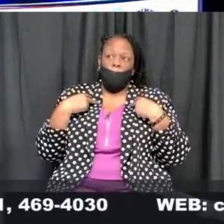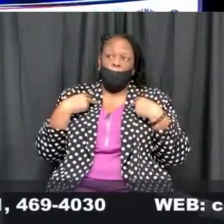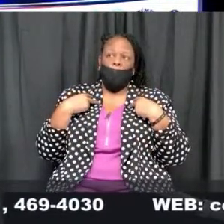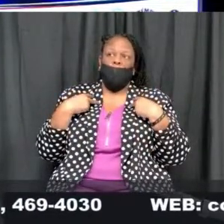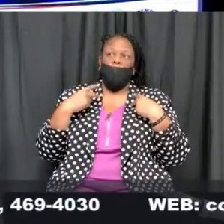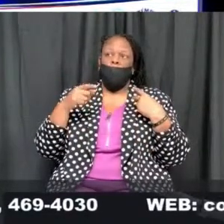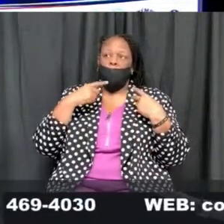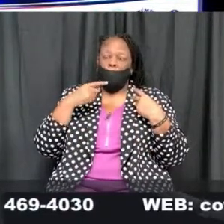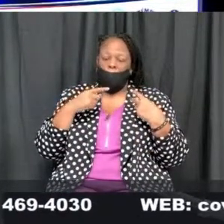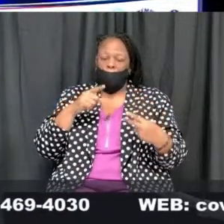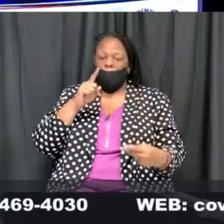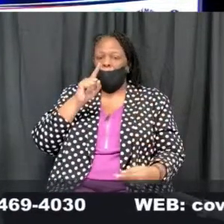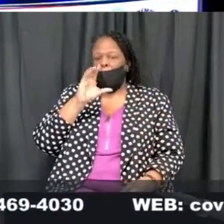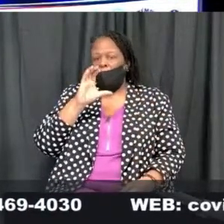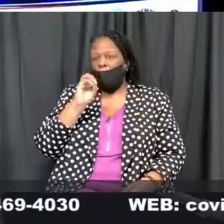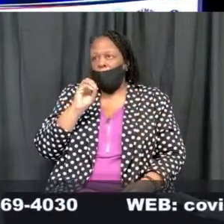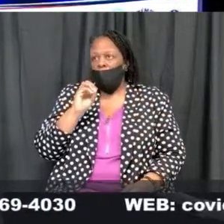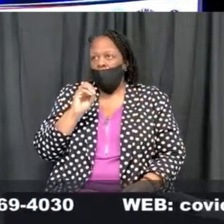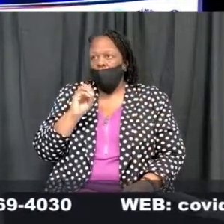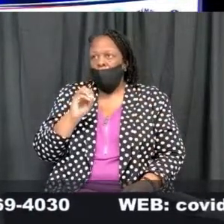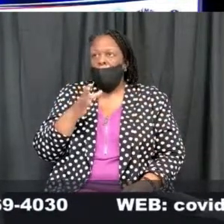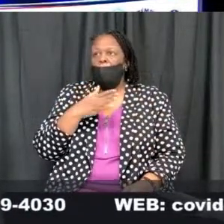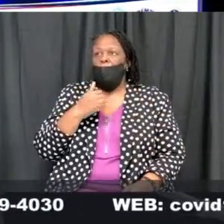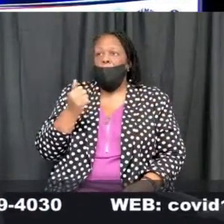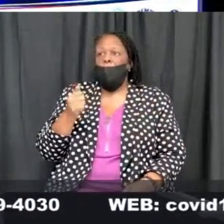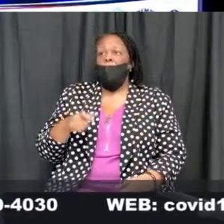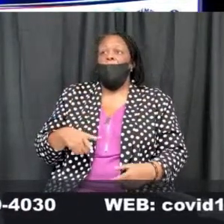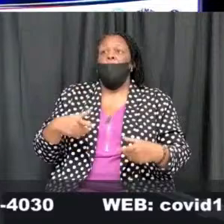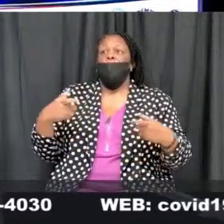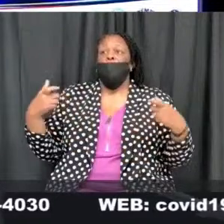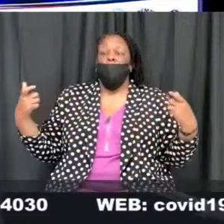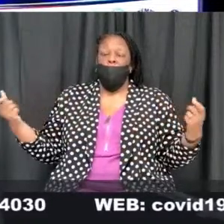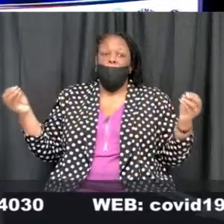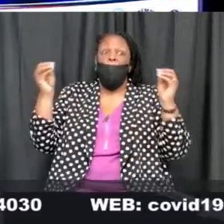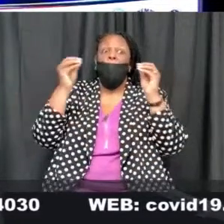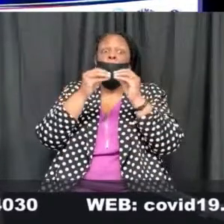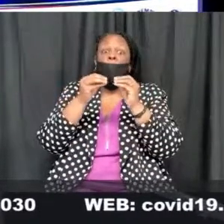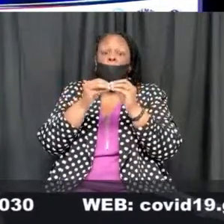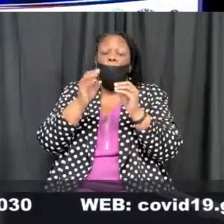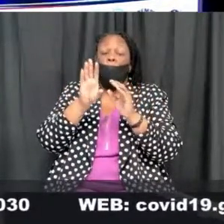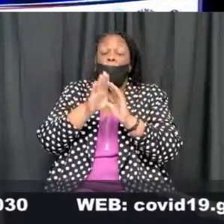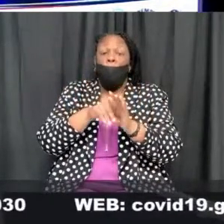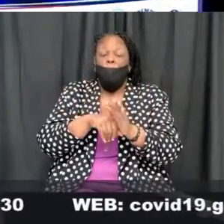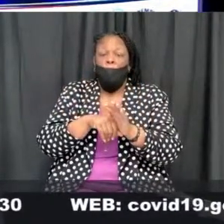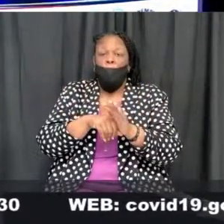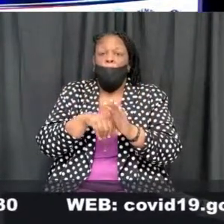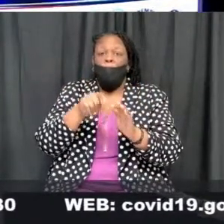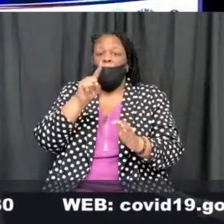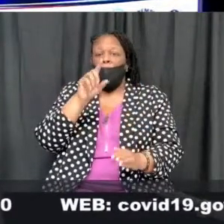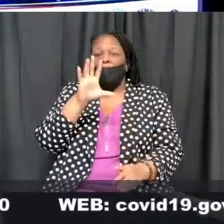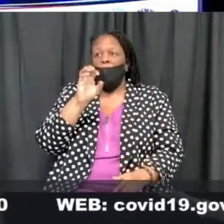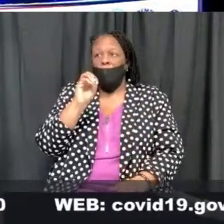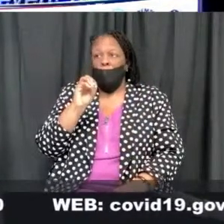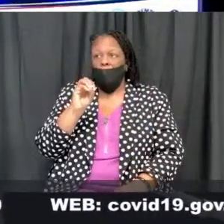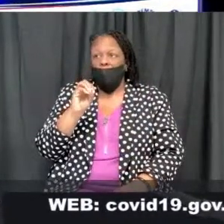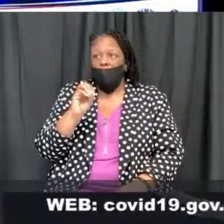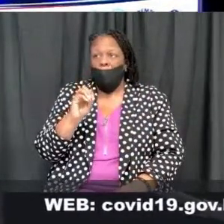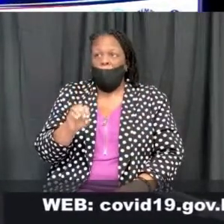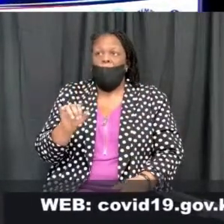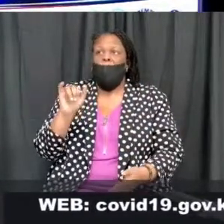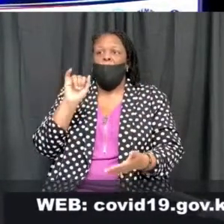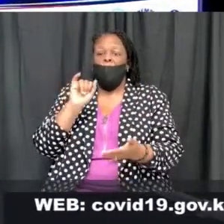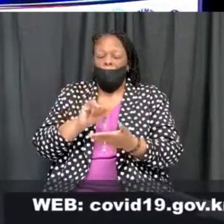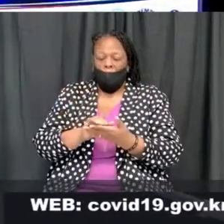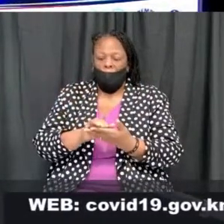for 150 persons, and they had in excess of that 150 persons, those events were required